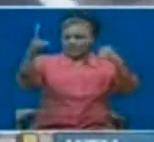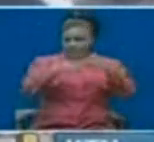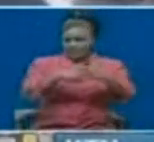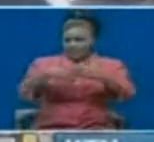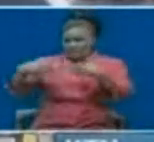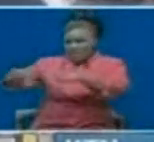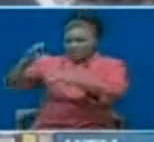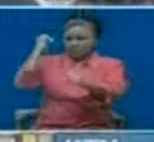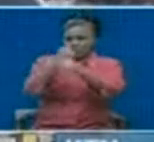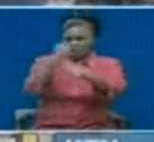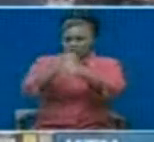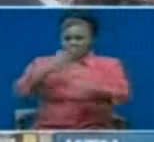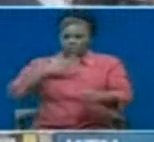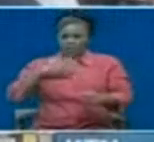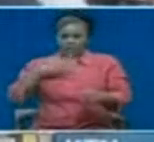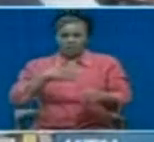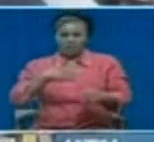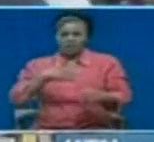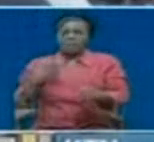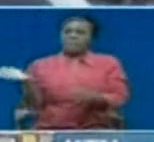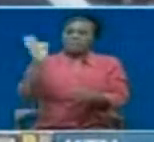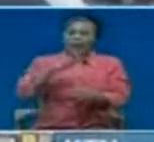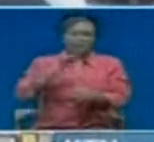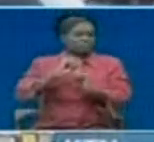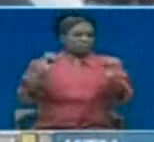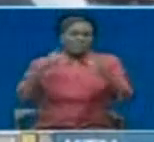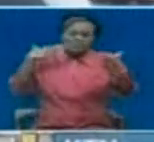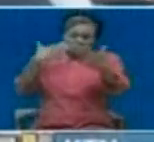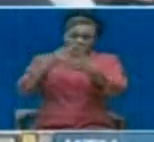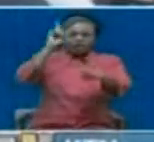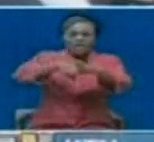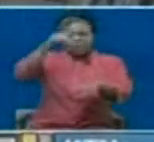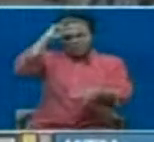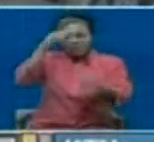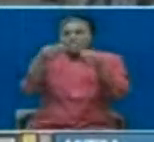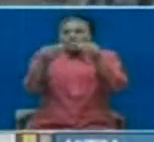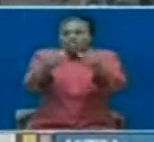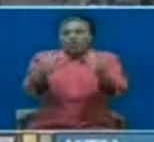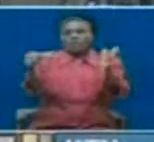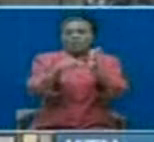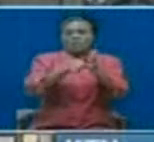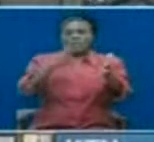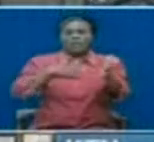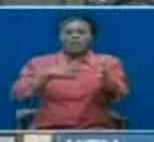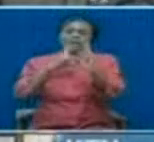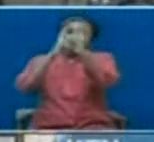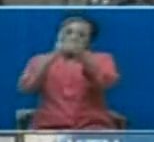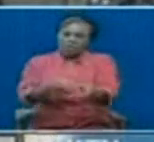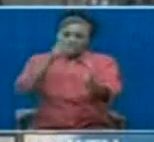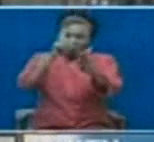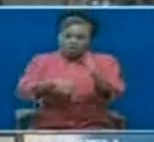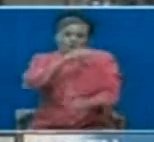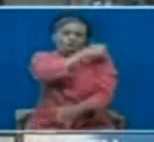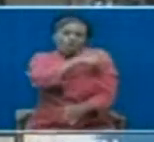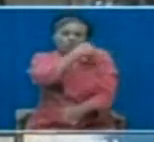our facilities and be on strike until the government addresses this issue adequately. It is reported that the hospital, which